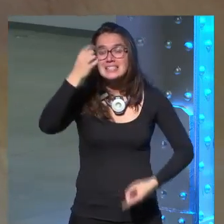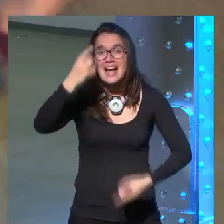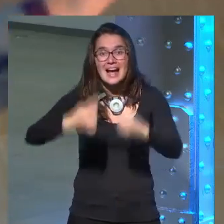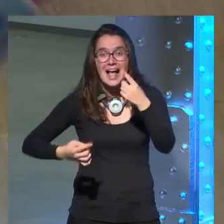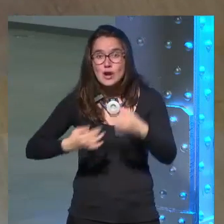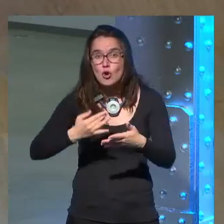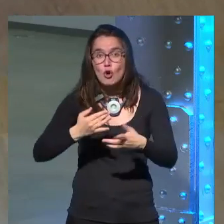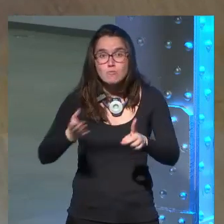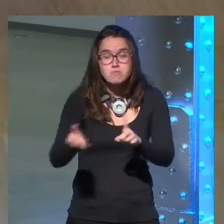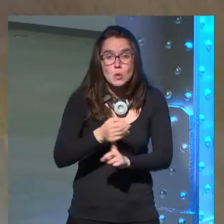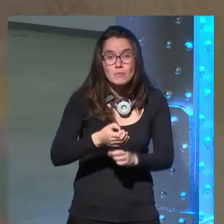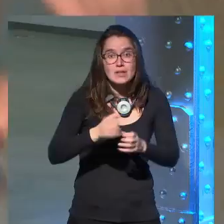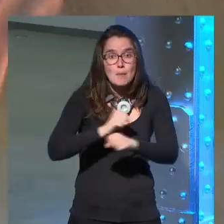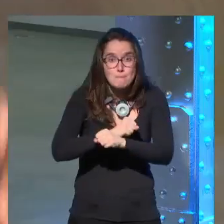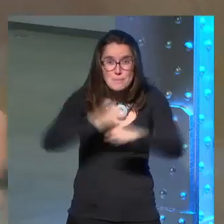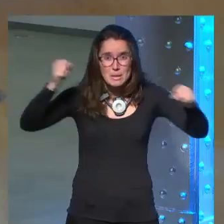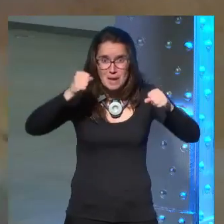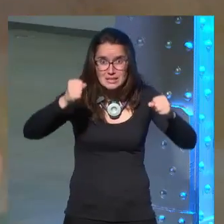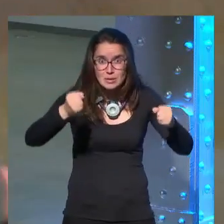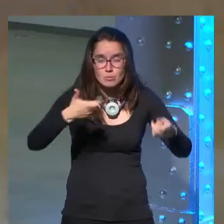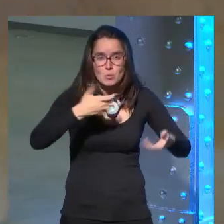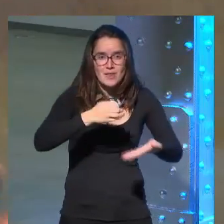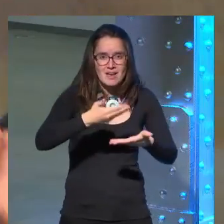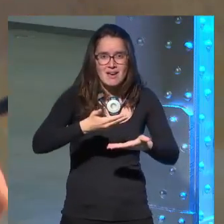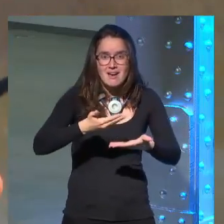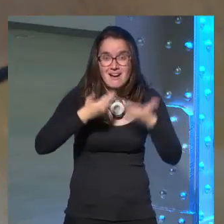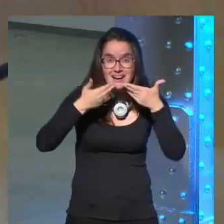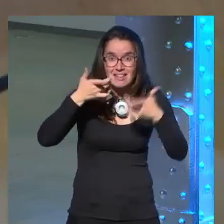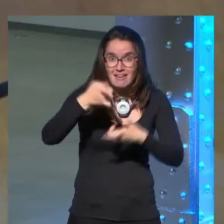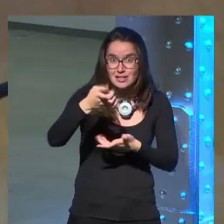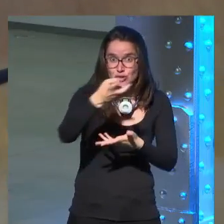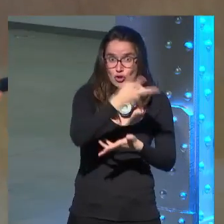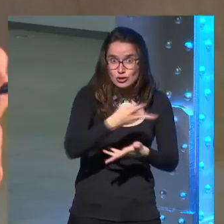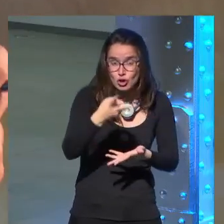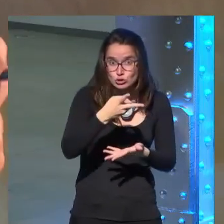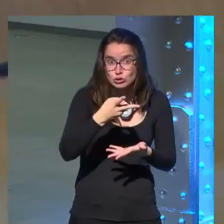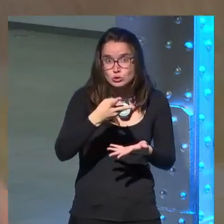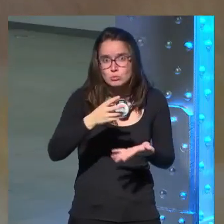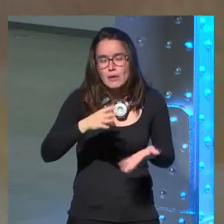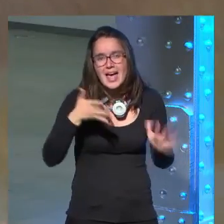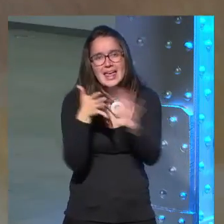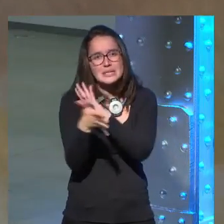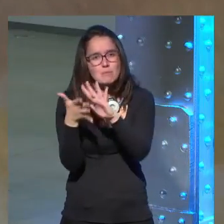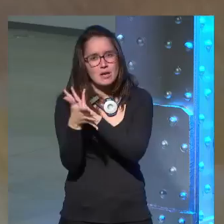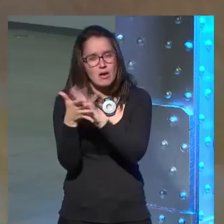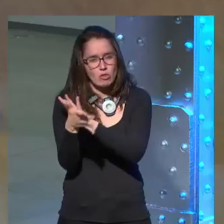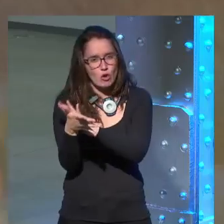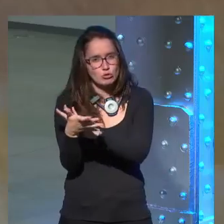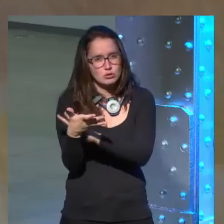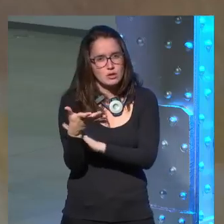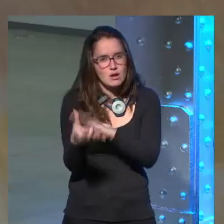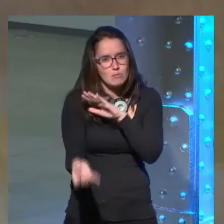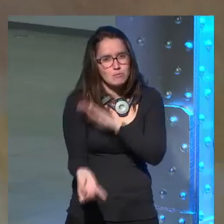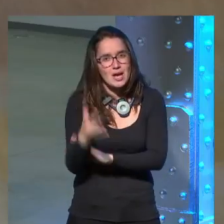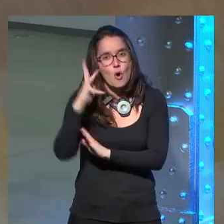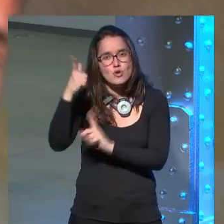some evidence of the Big Bang and so on that reaches us, that could perhaps lead us to have some sort